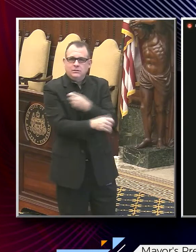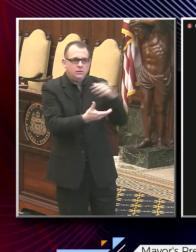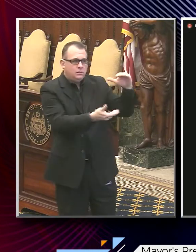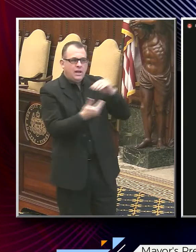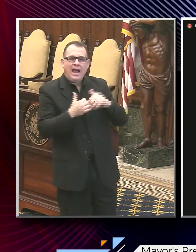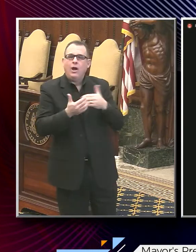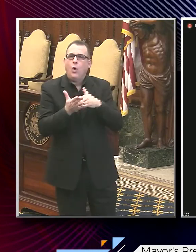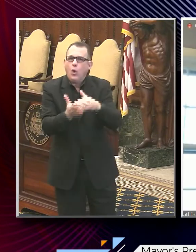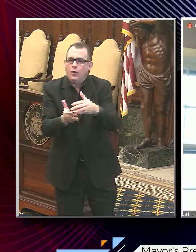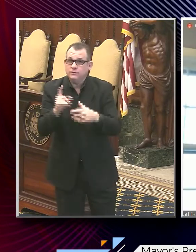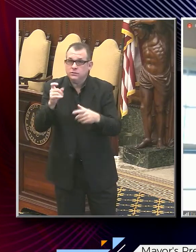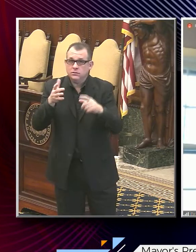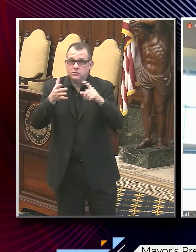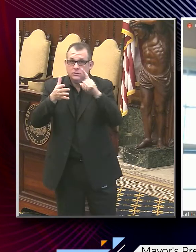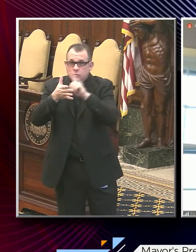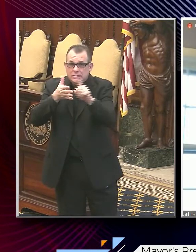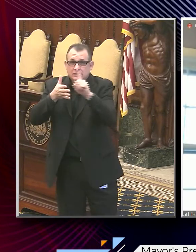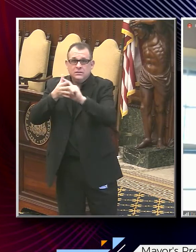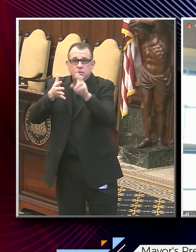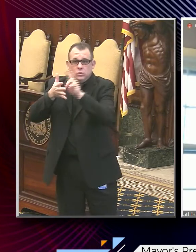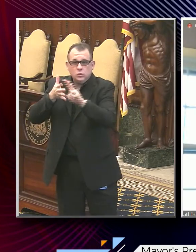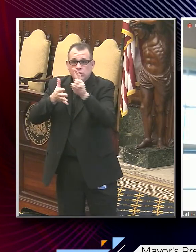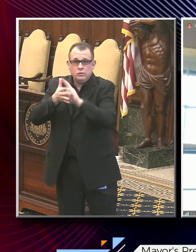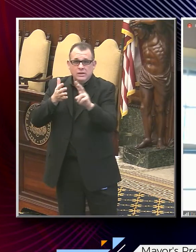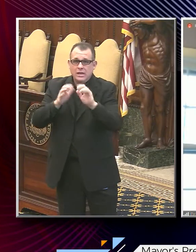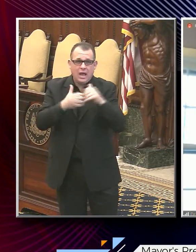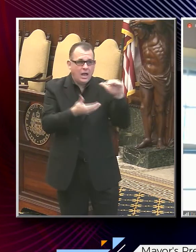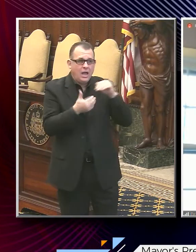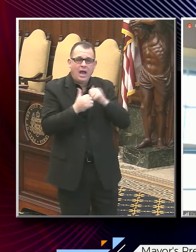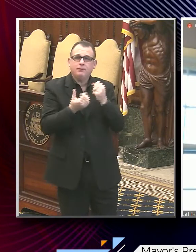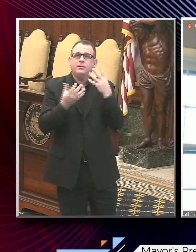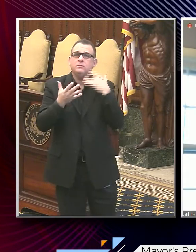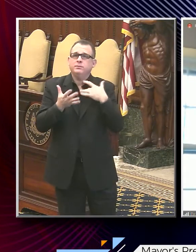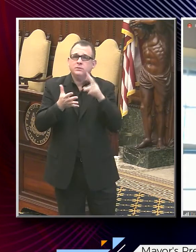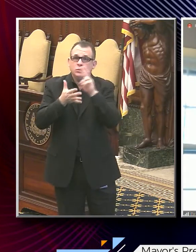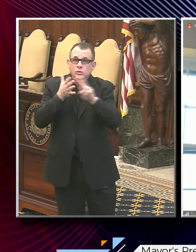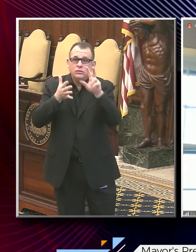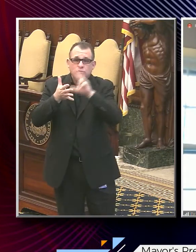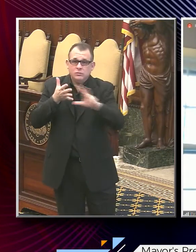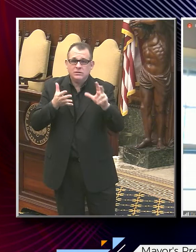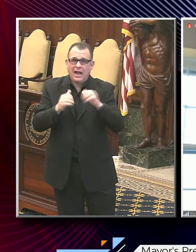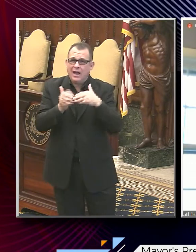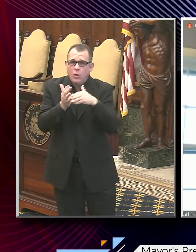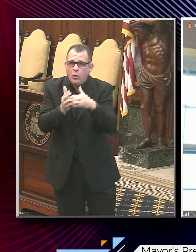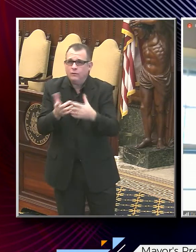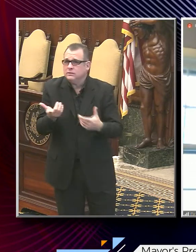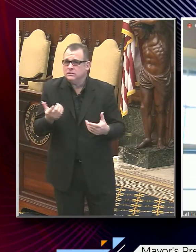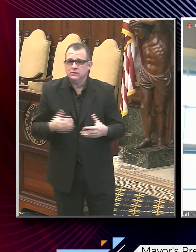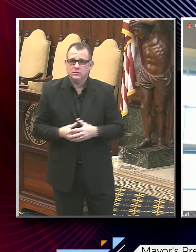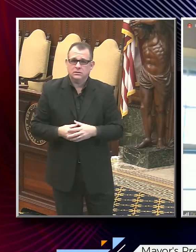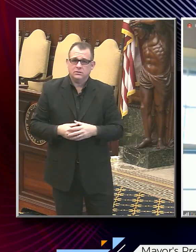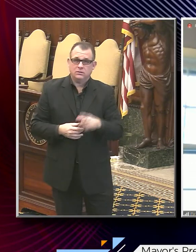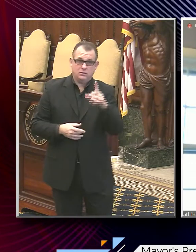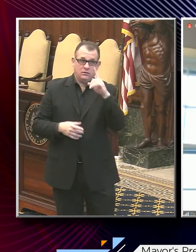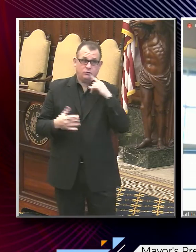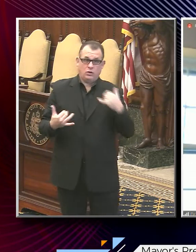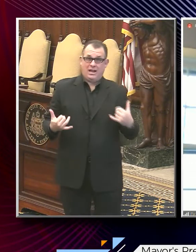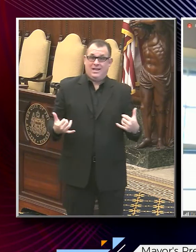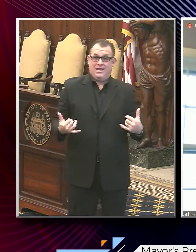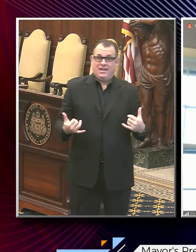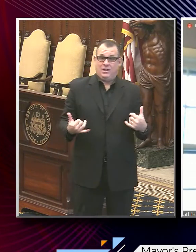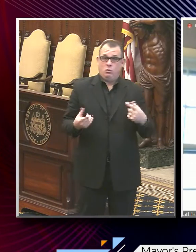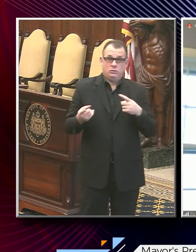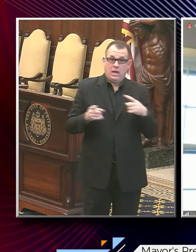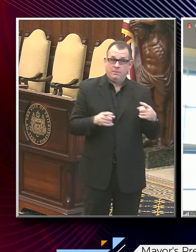it weekly, bi-weekly, once a month? How often do you get the vaccine? So right now